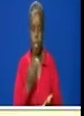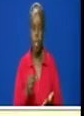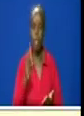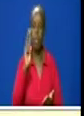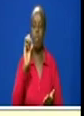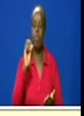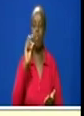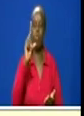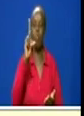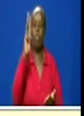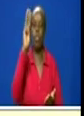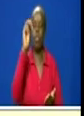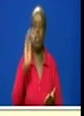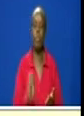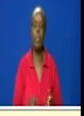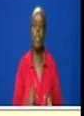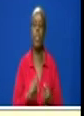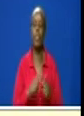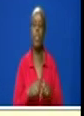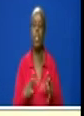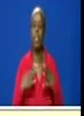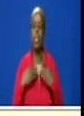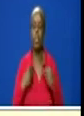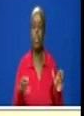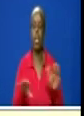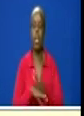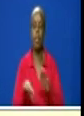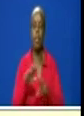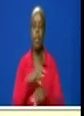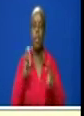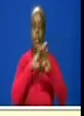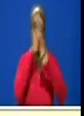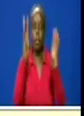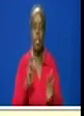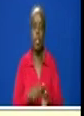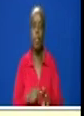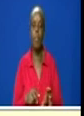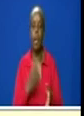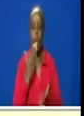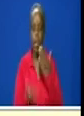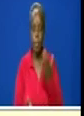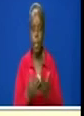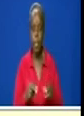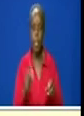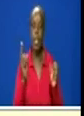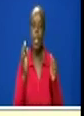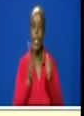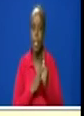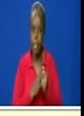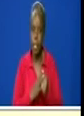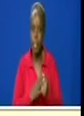that unit which is accepted everywhere in the world. Oh. When I measure 8 units from here and somebody else